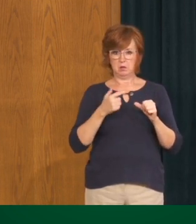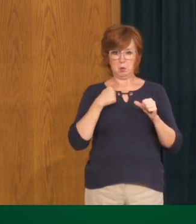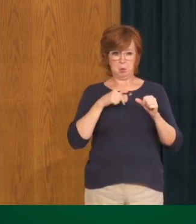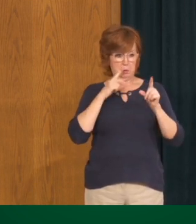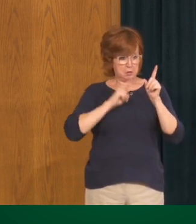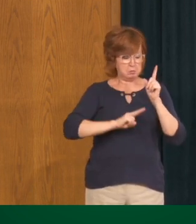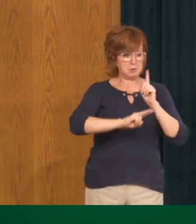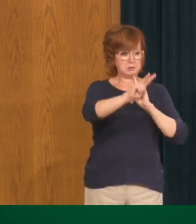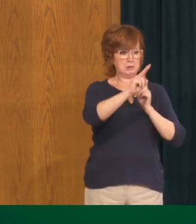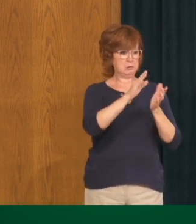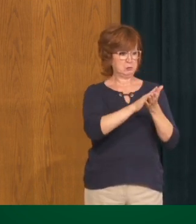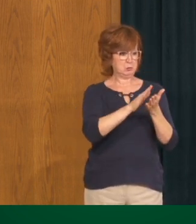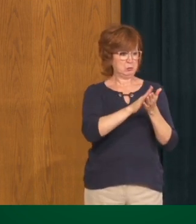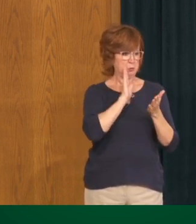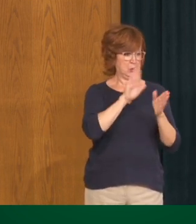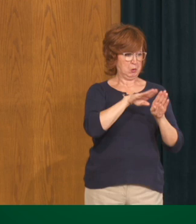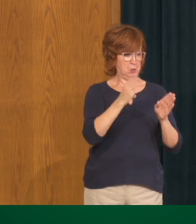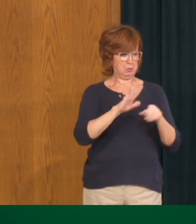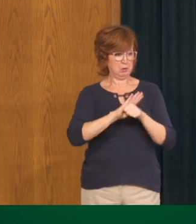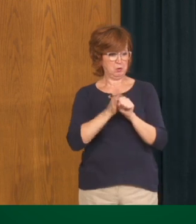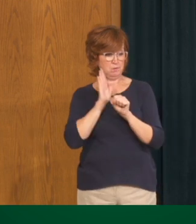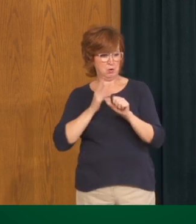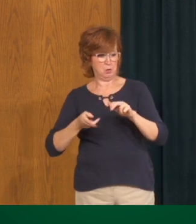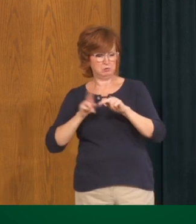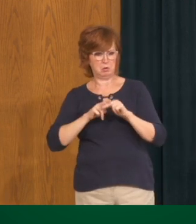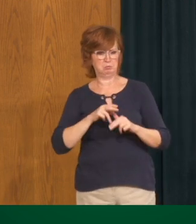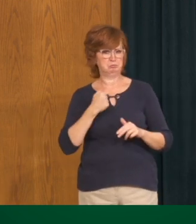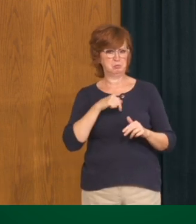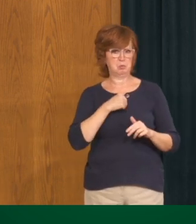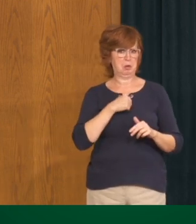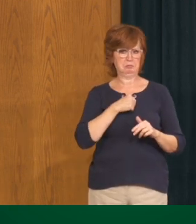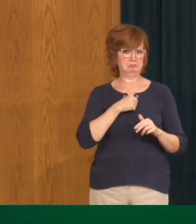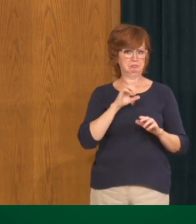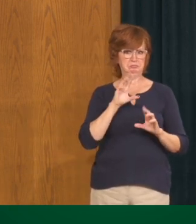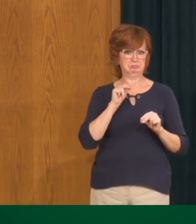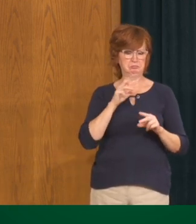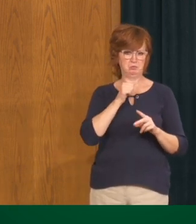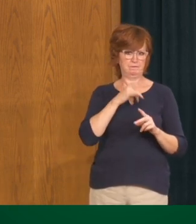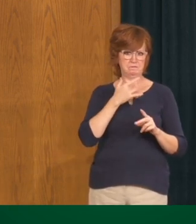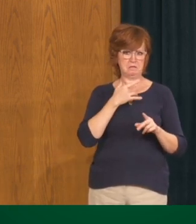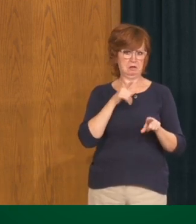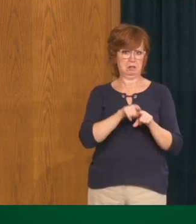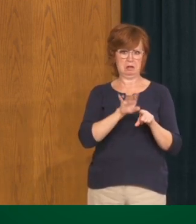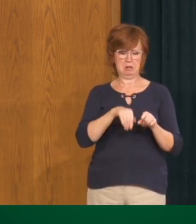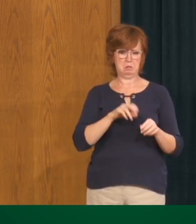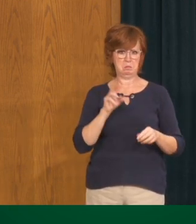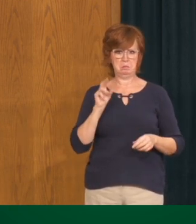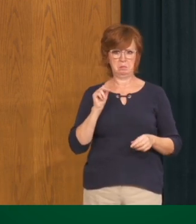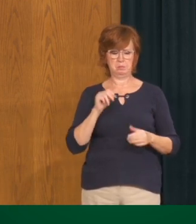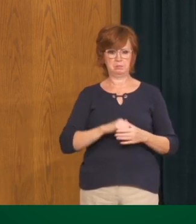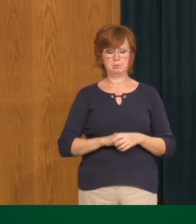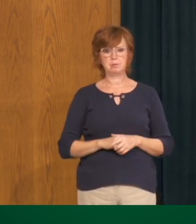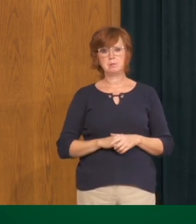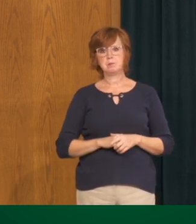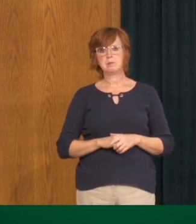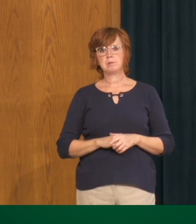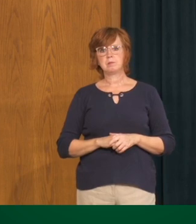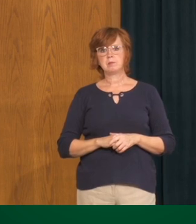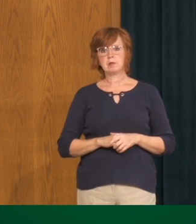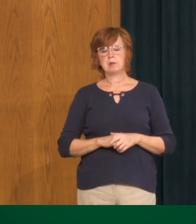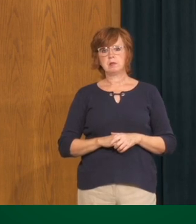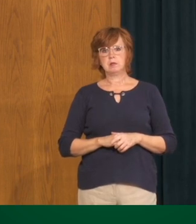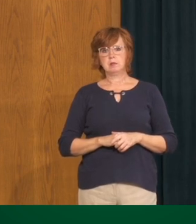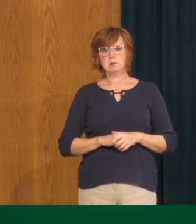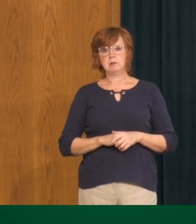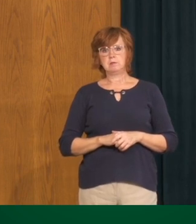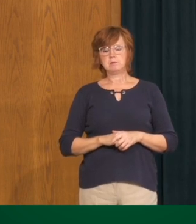but having said that, if we see signals that there is a signal of concern, especially in the community in which schools are situated, and the recommendation of